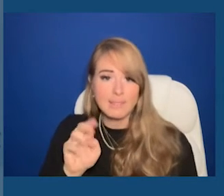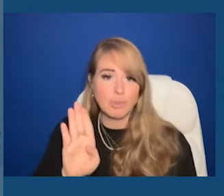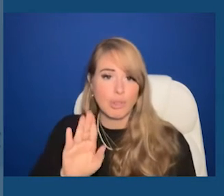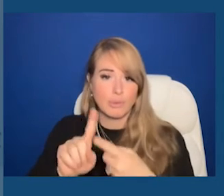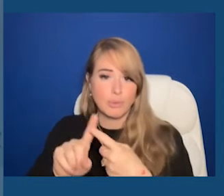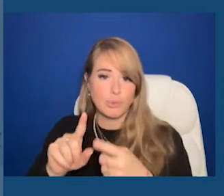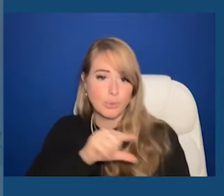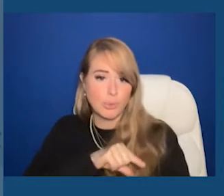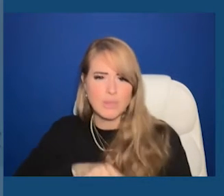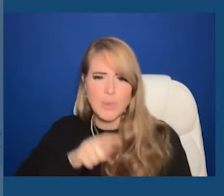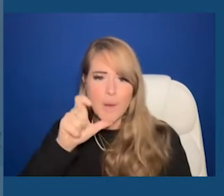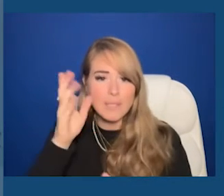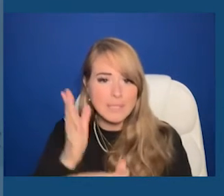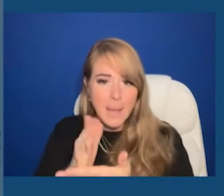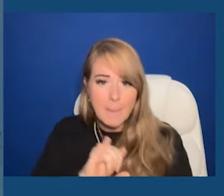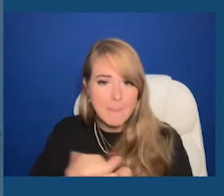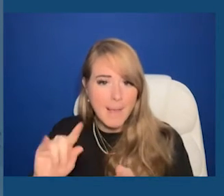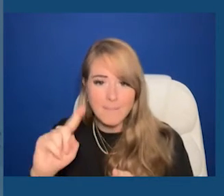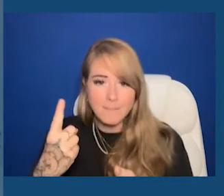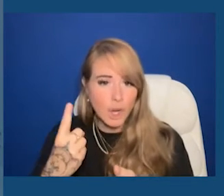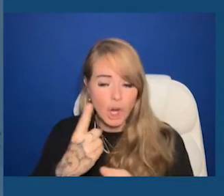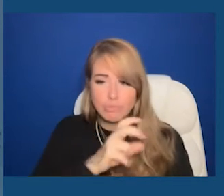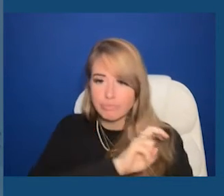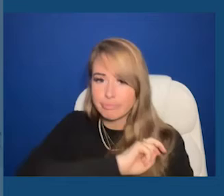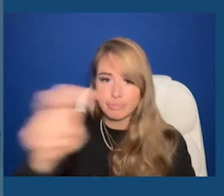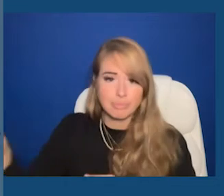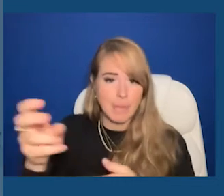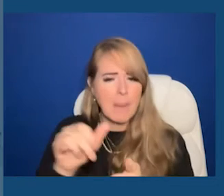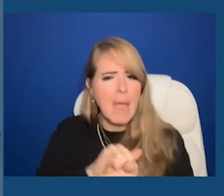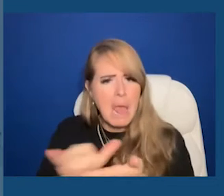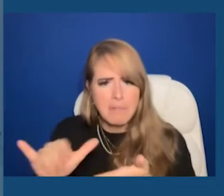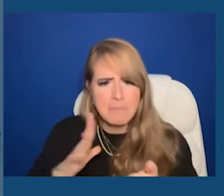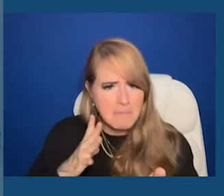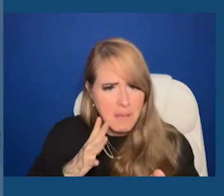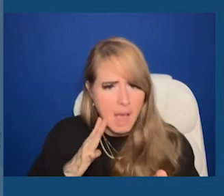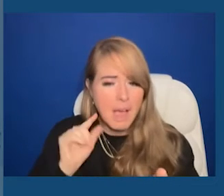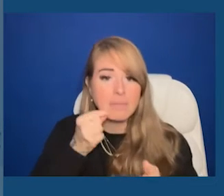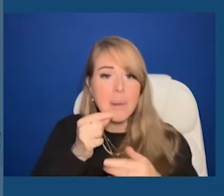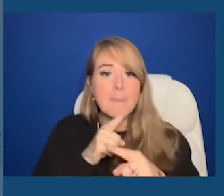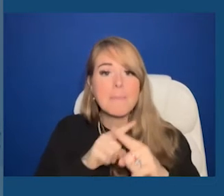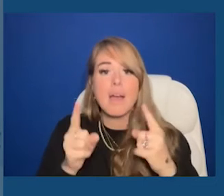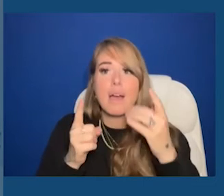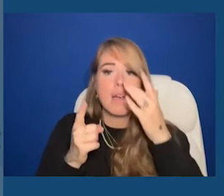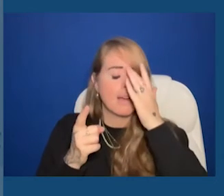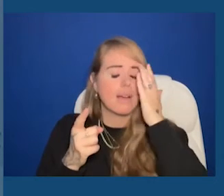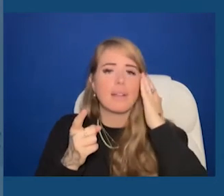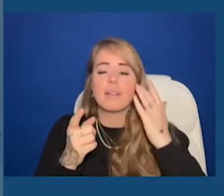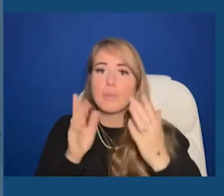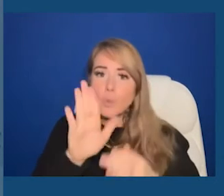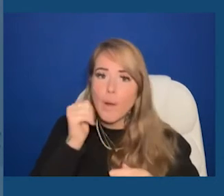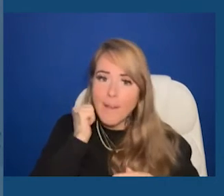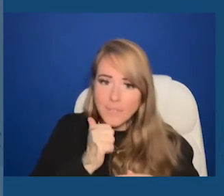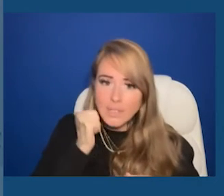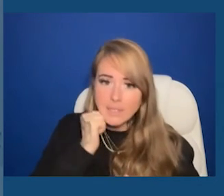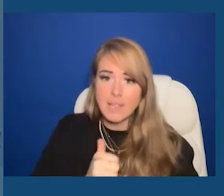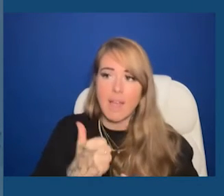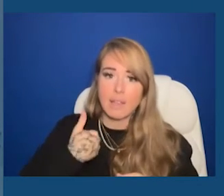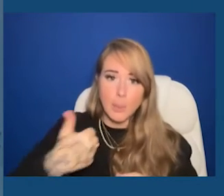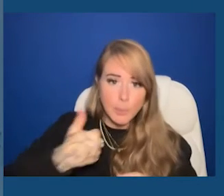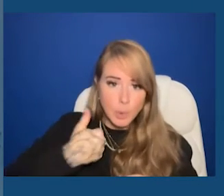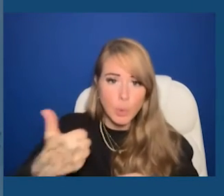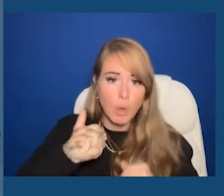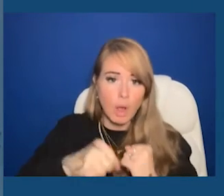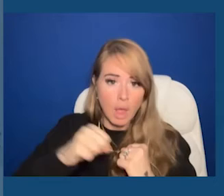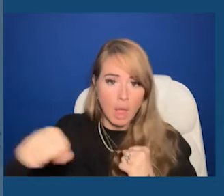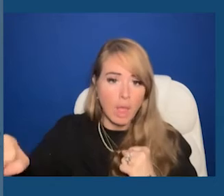a stop in Manhattan first. Manhattan's great. Come anytime, but your daily commute should not be that irrational.